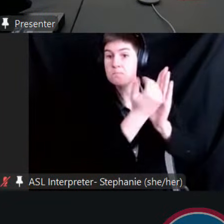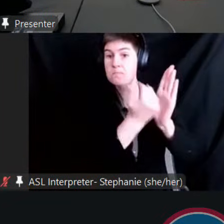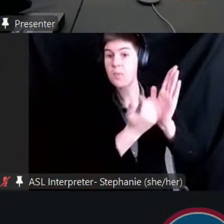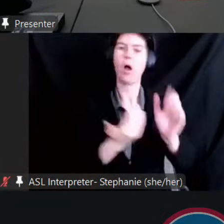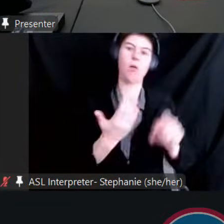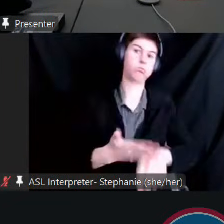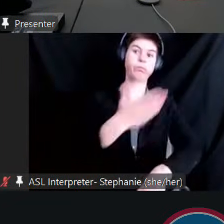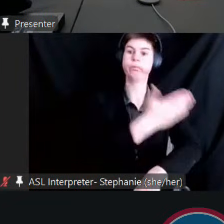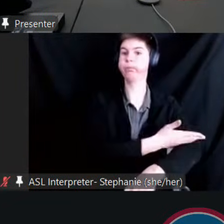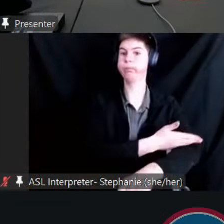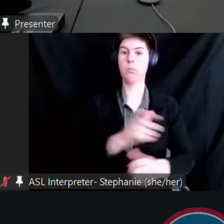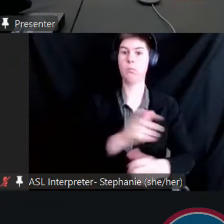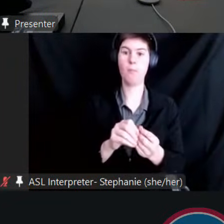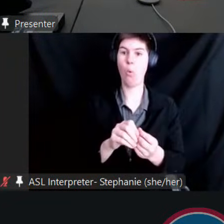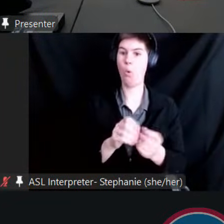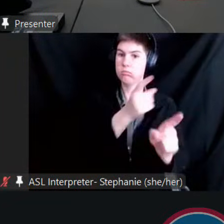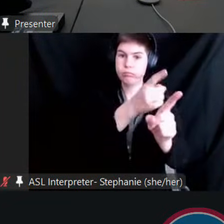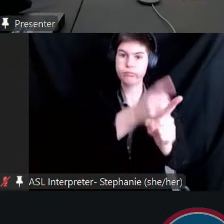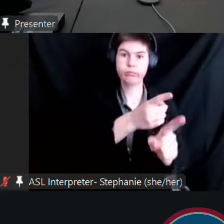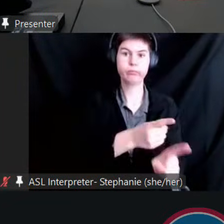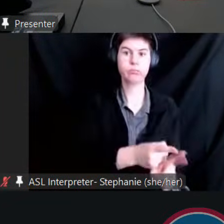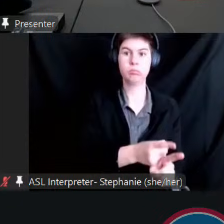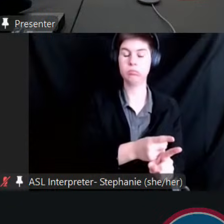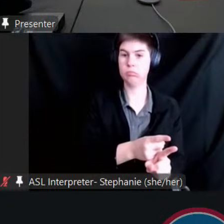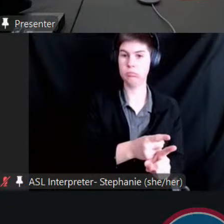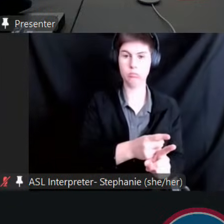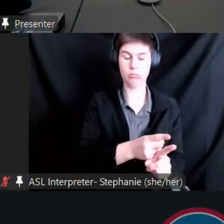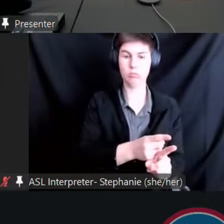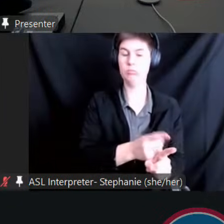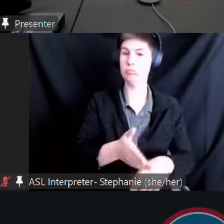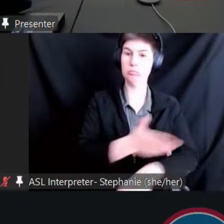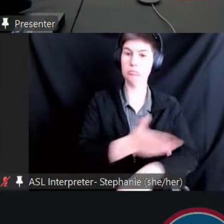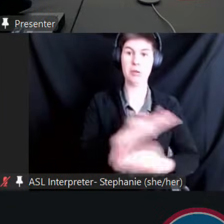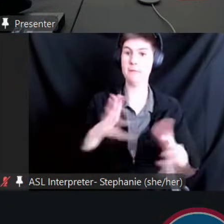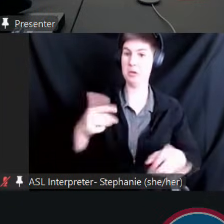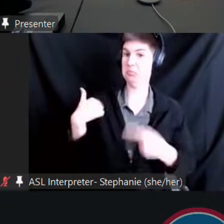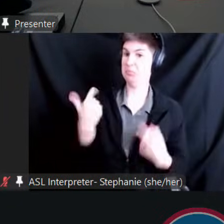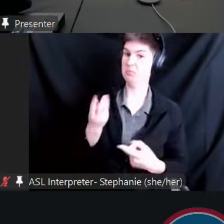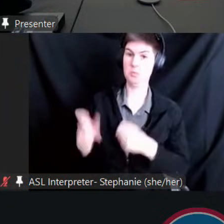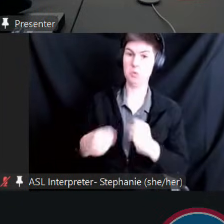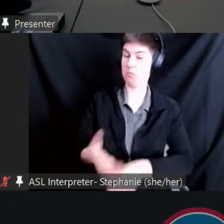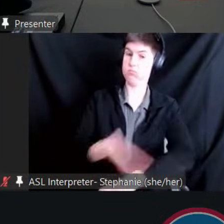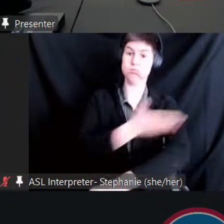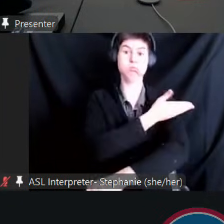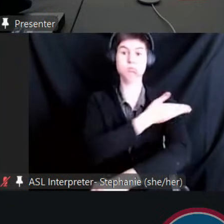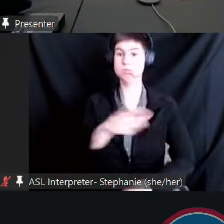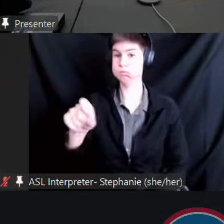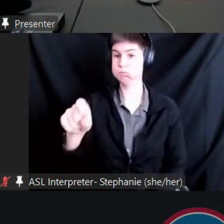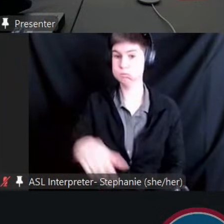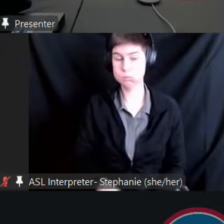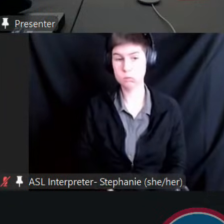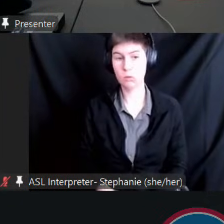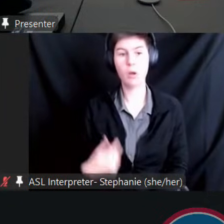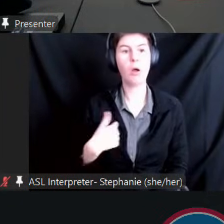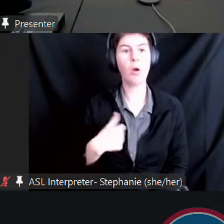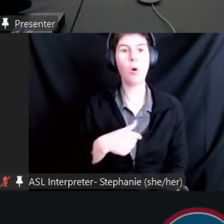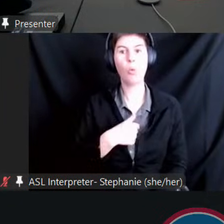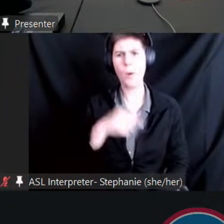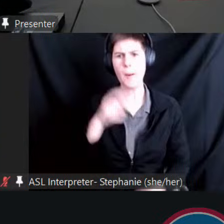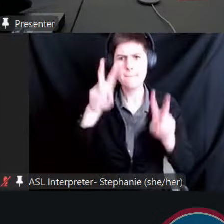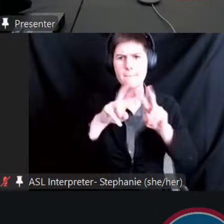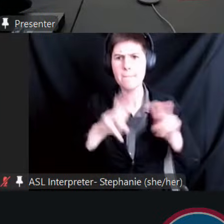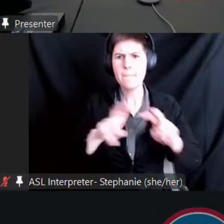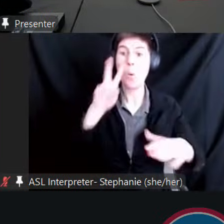to where it was a couple of years ago. And we have a team that's still working through, looking at, the predictions versus how long it actually takes.